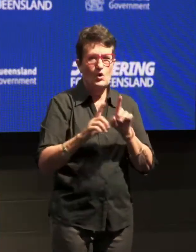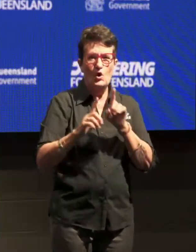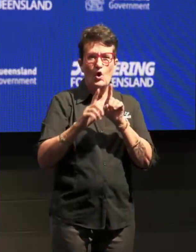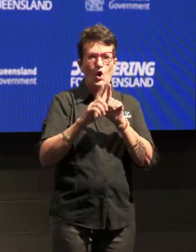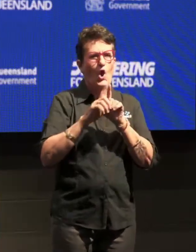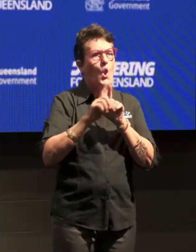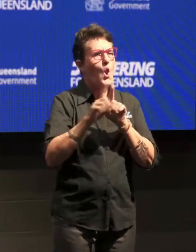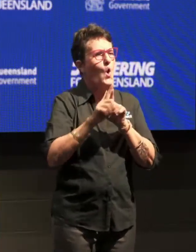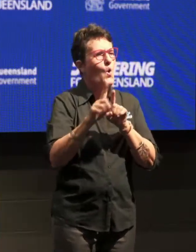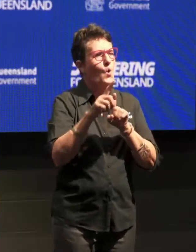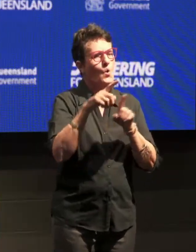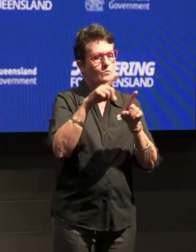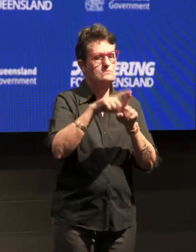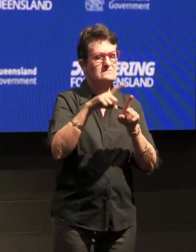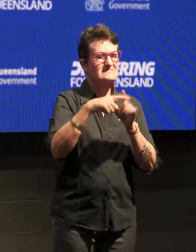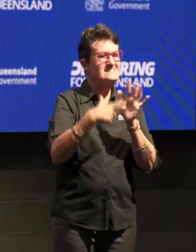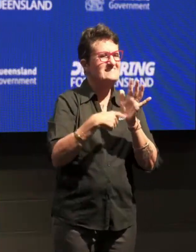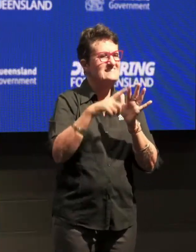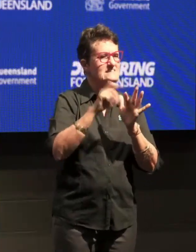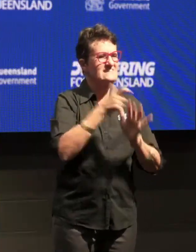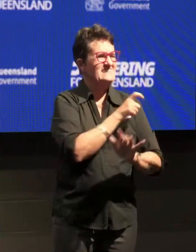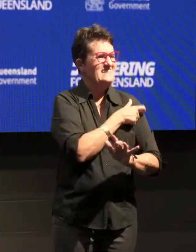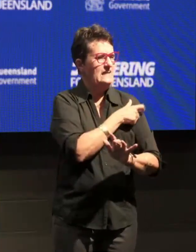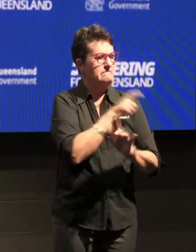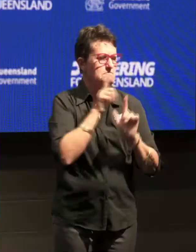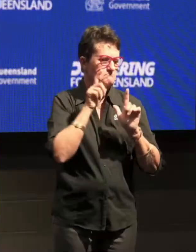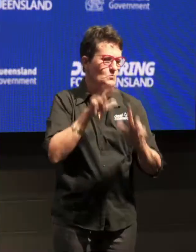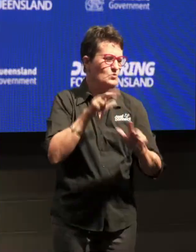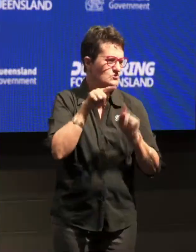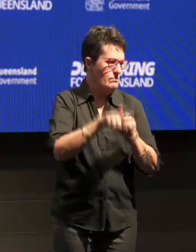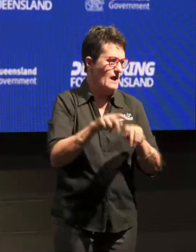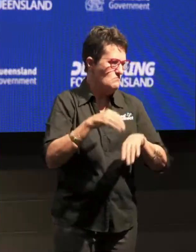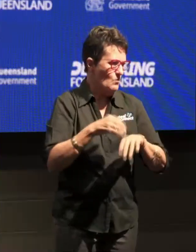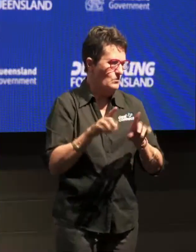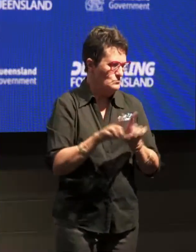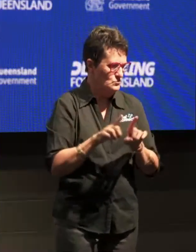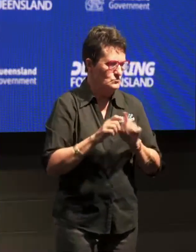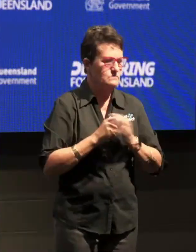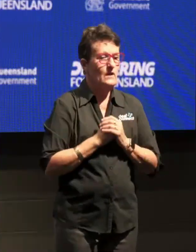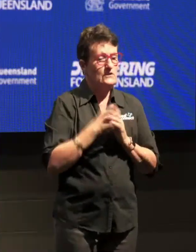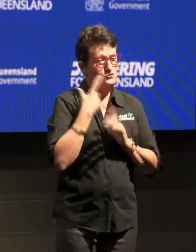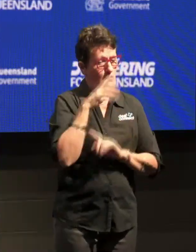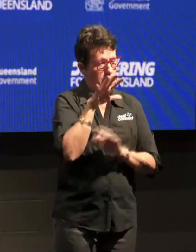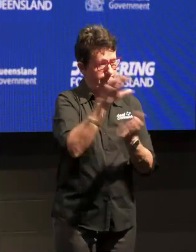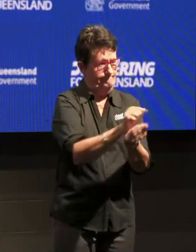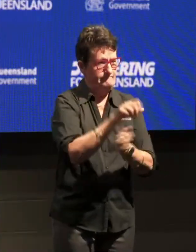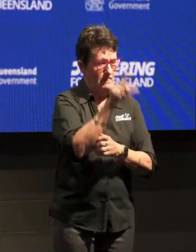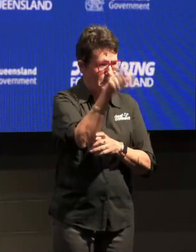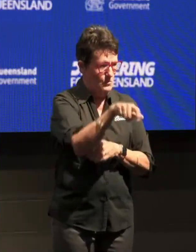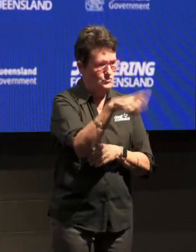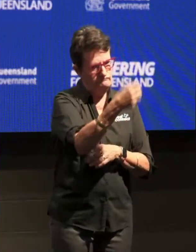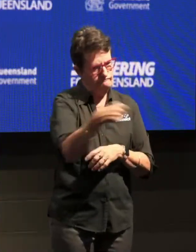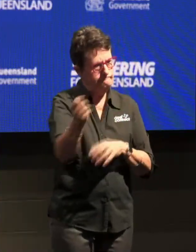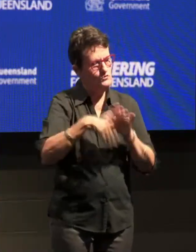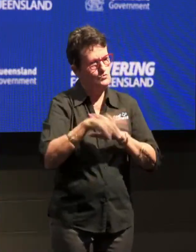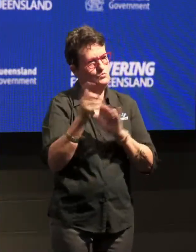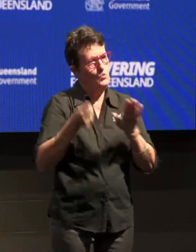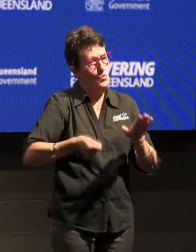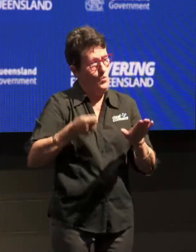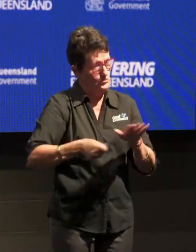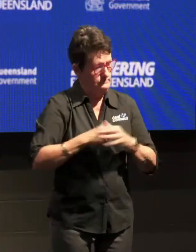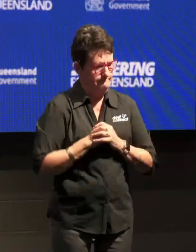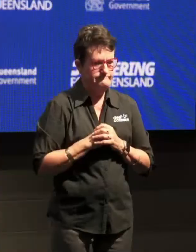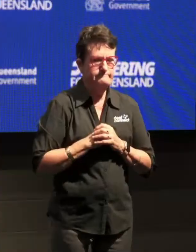is leading that investigation, and we will do everything we can to bring those people and place them before the courts in regards to